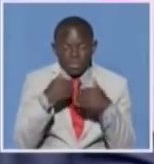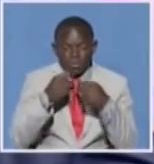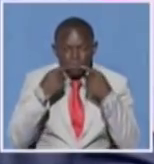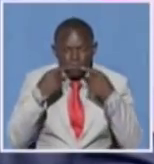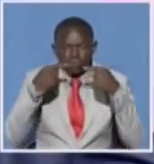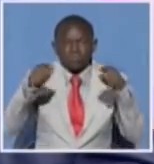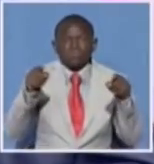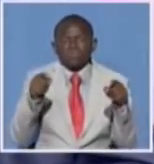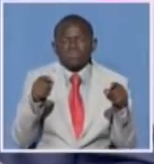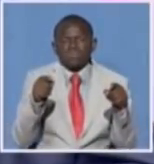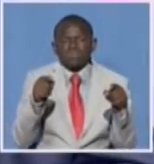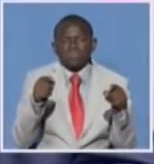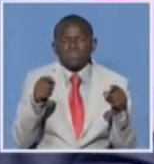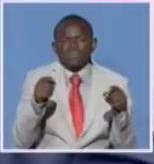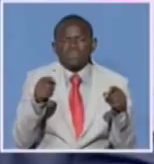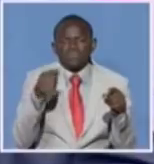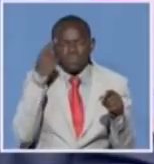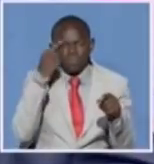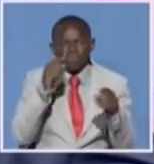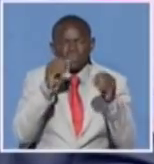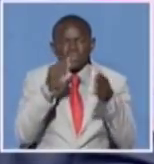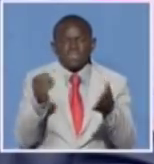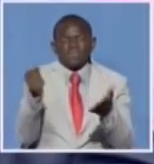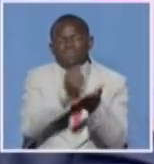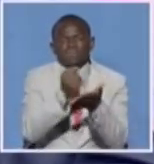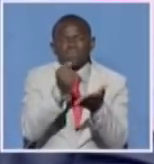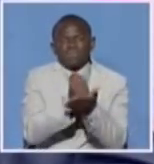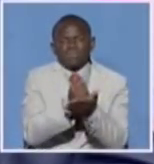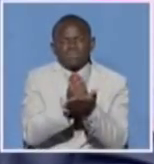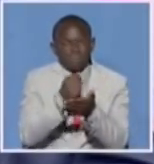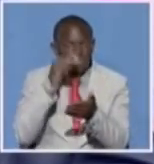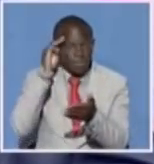that the numbers of people who were turning up to